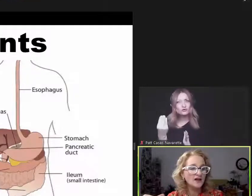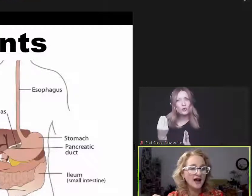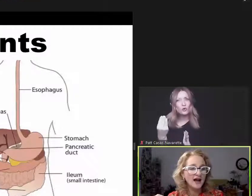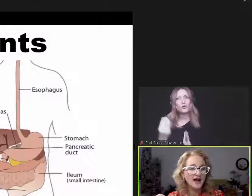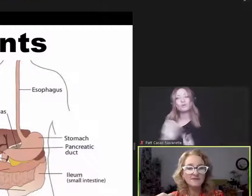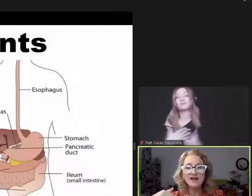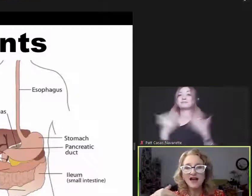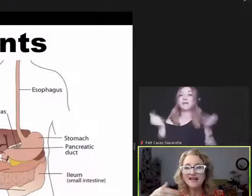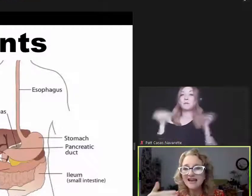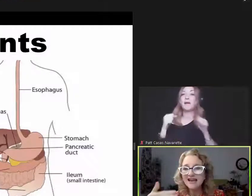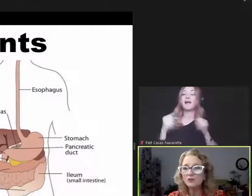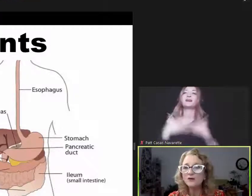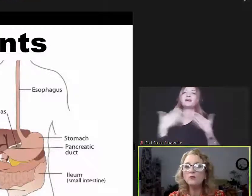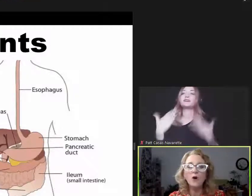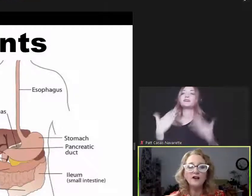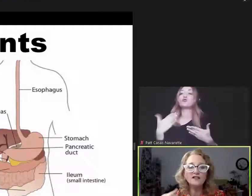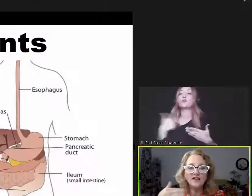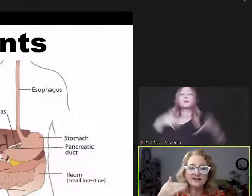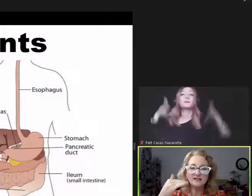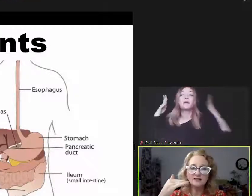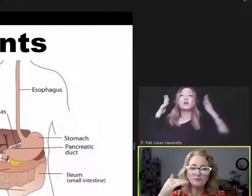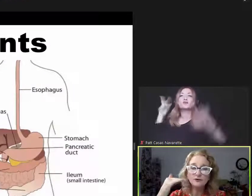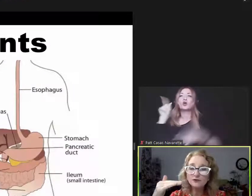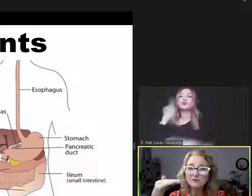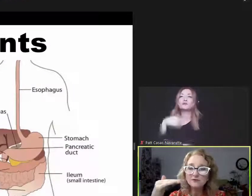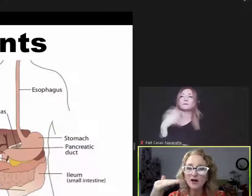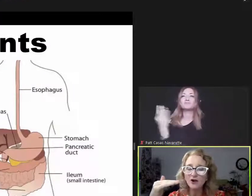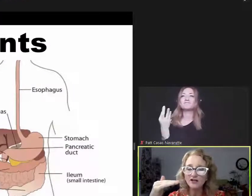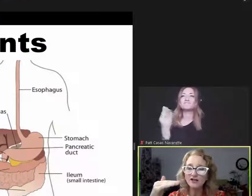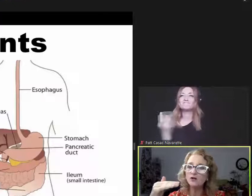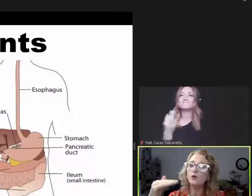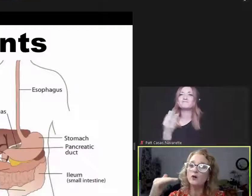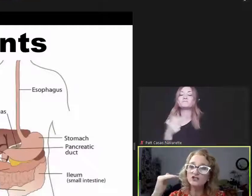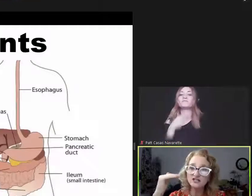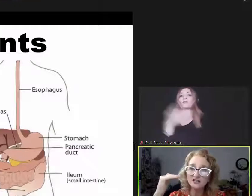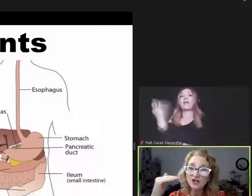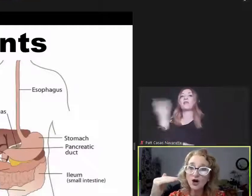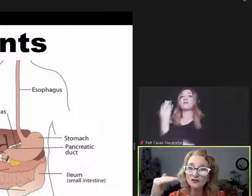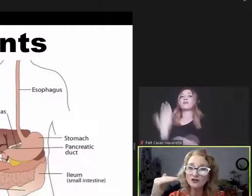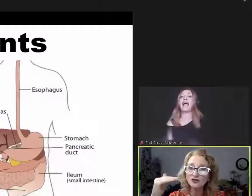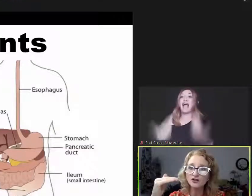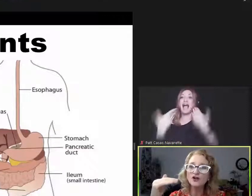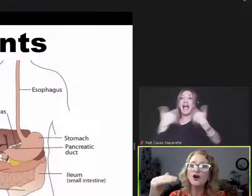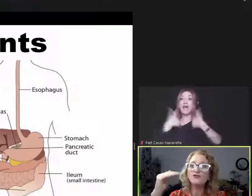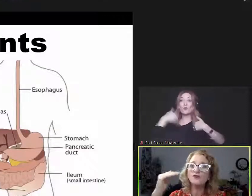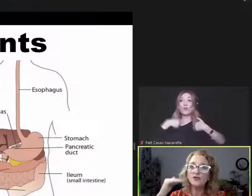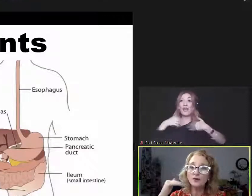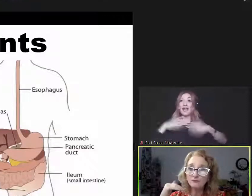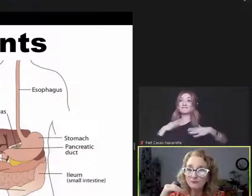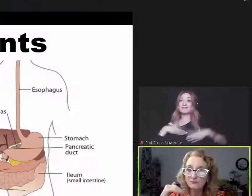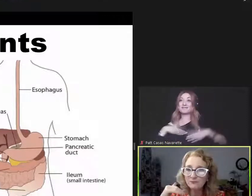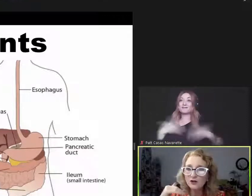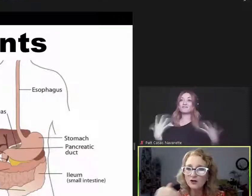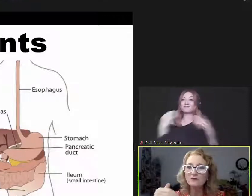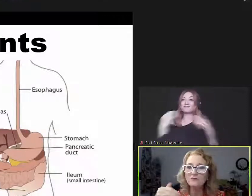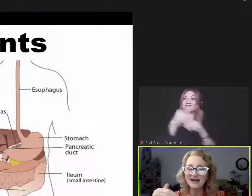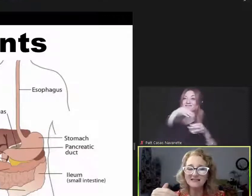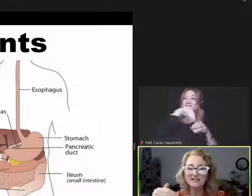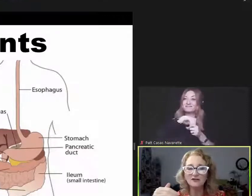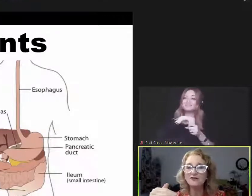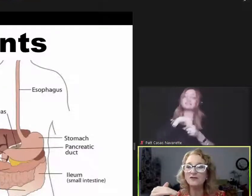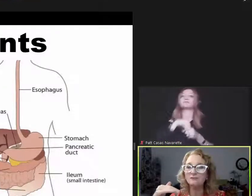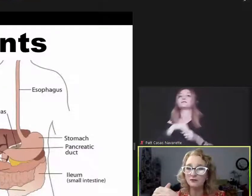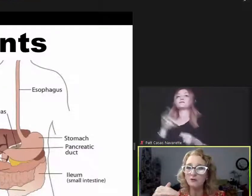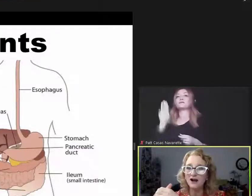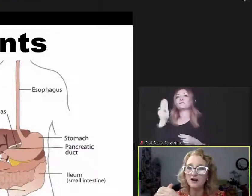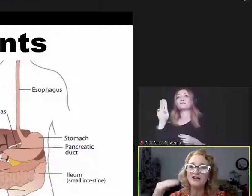So again, we want that prebiotic, which is the culture for the good